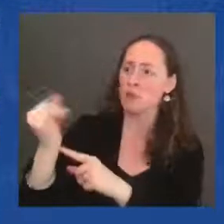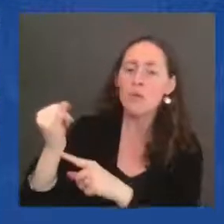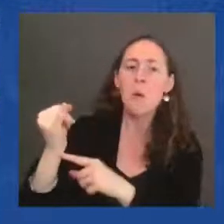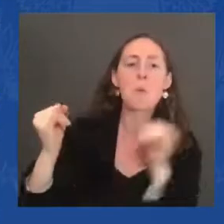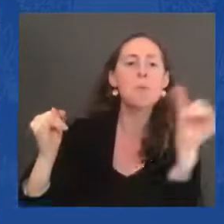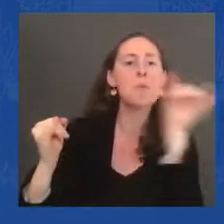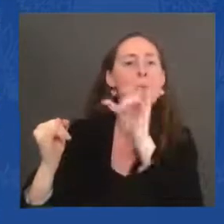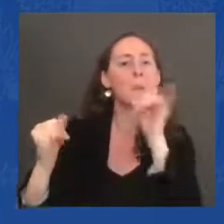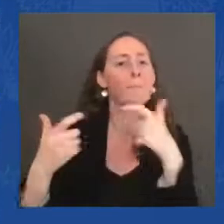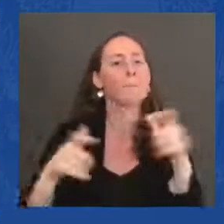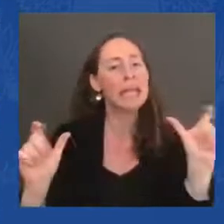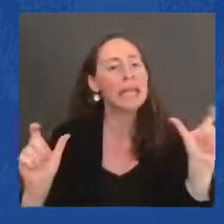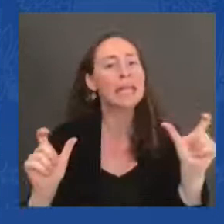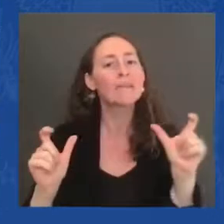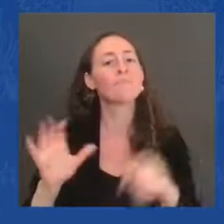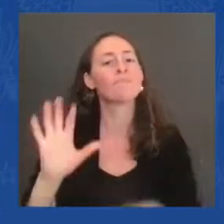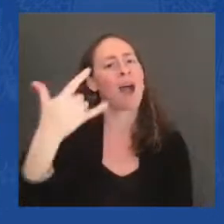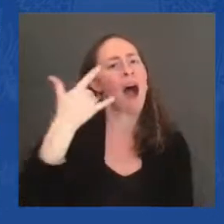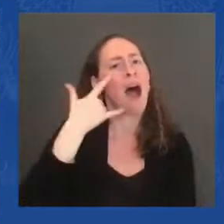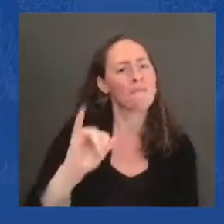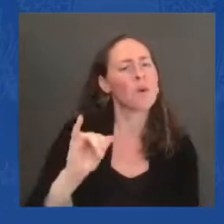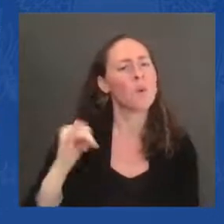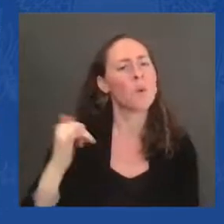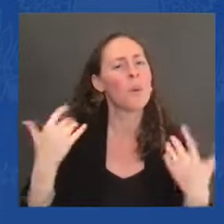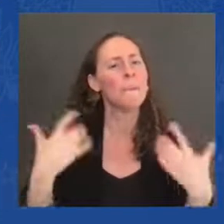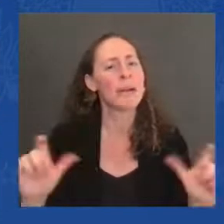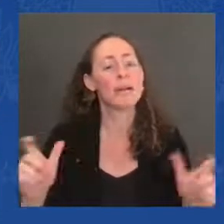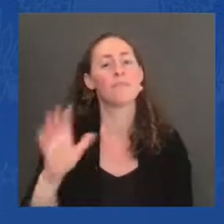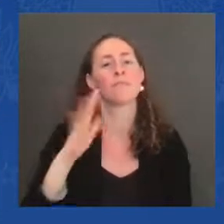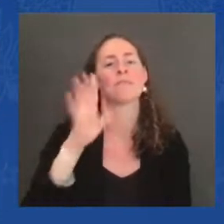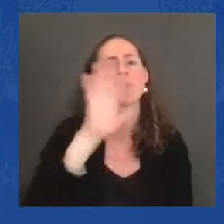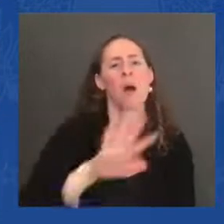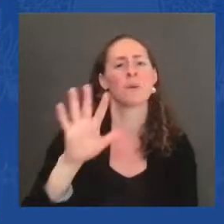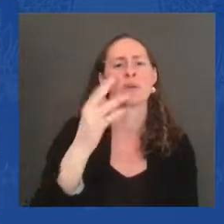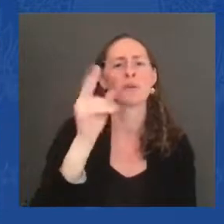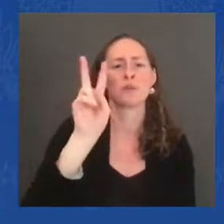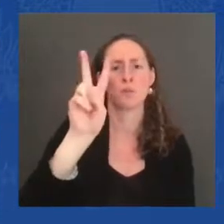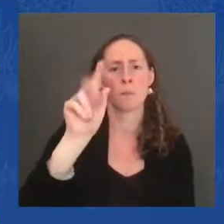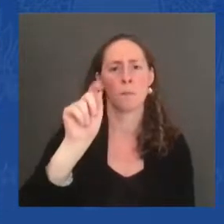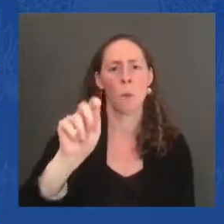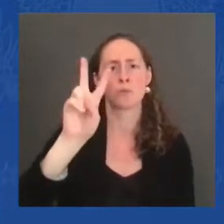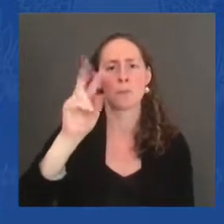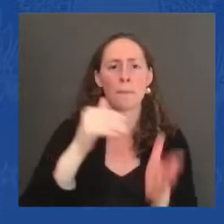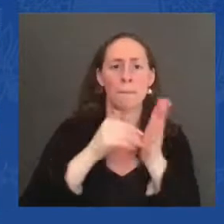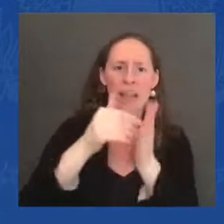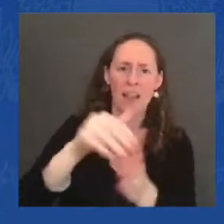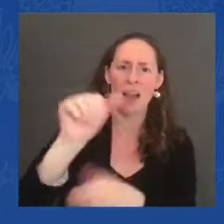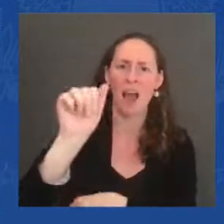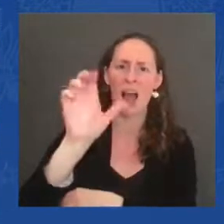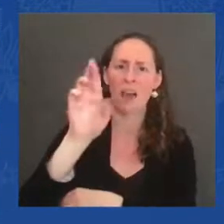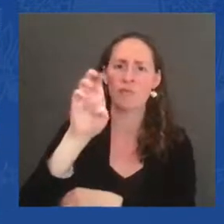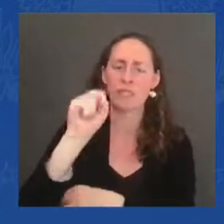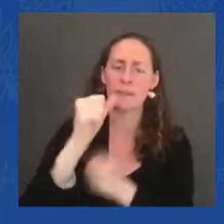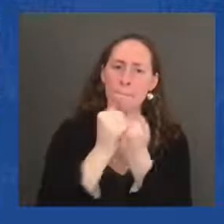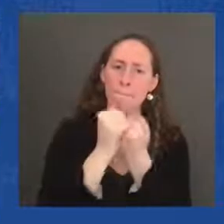year, already this year. The Dixie Fire, 1 million acres. The Calder